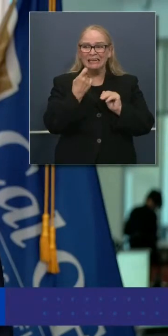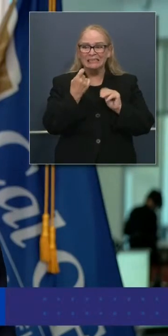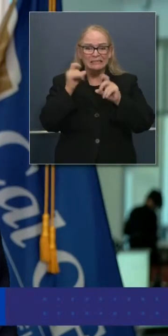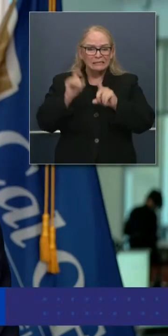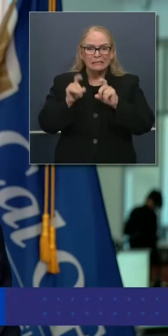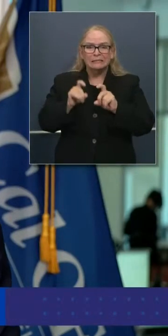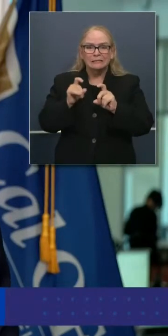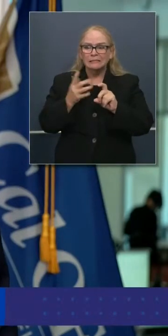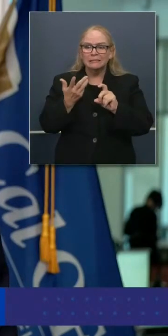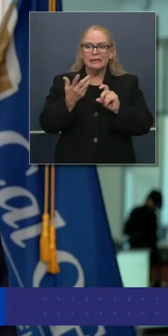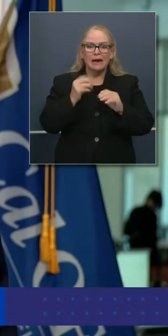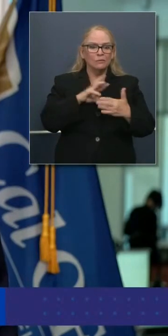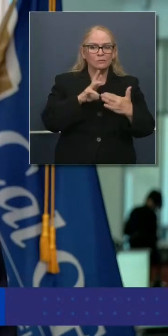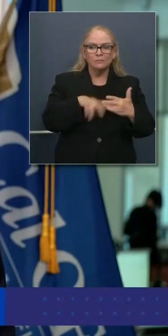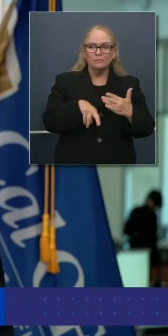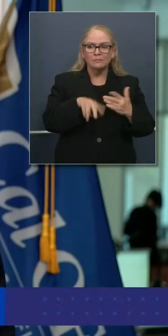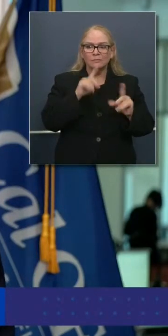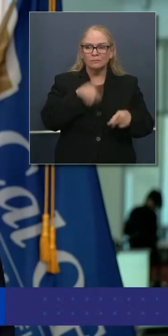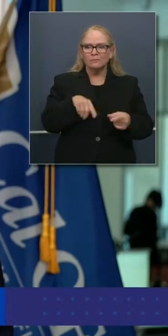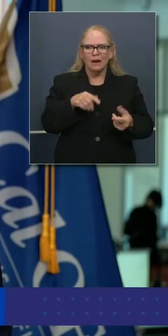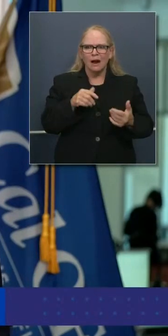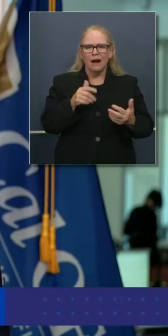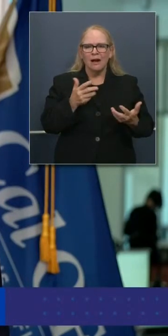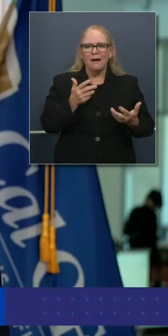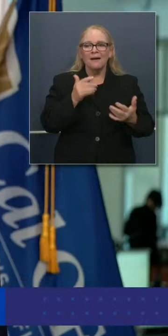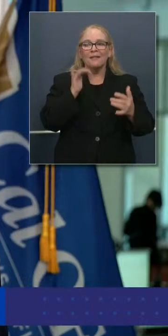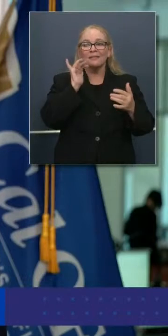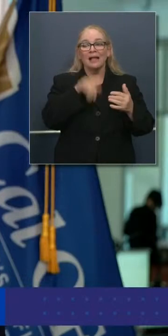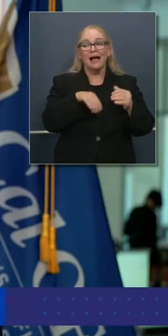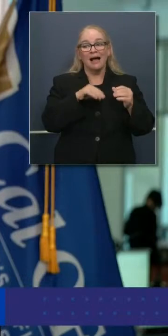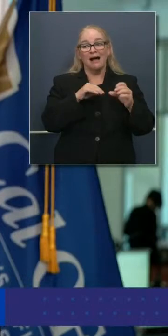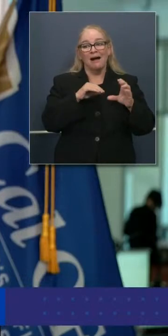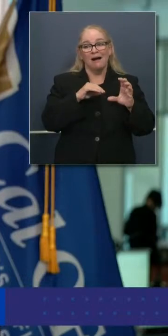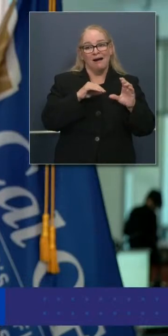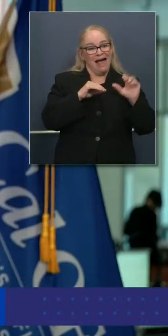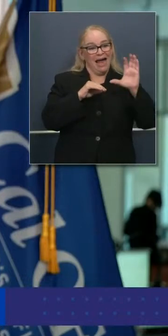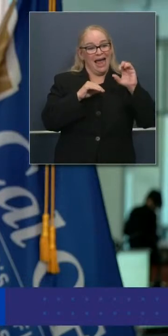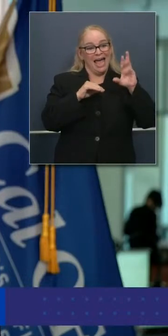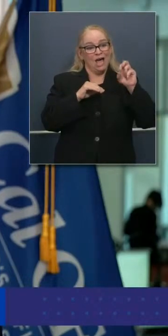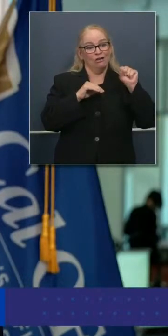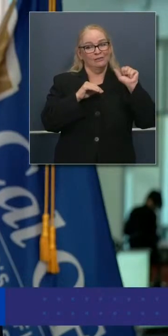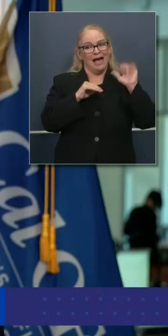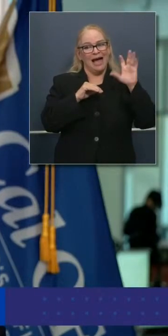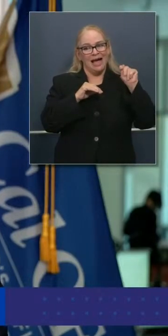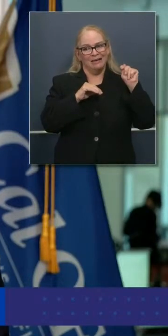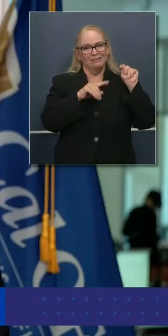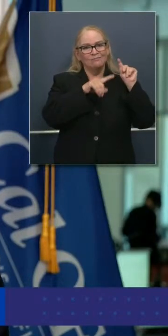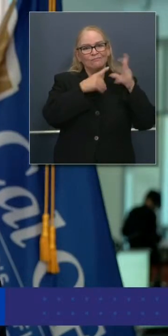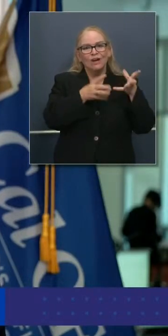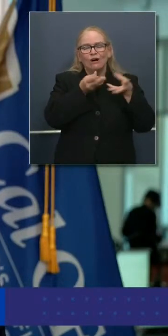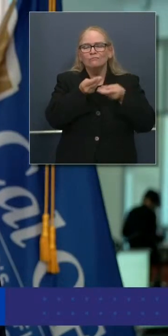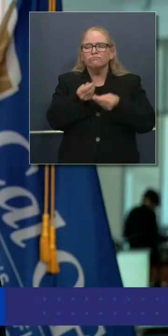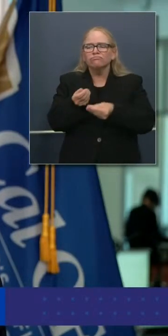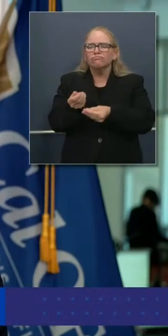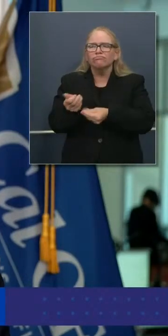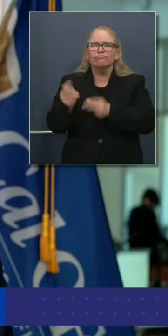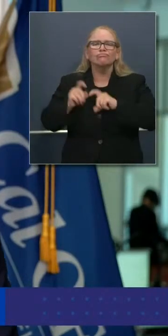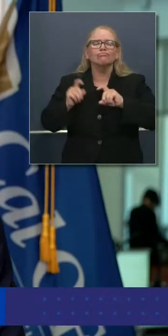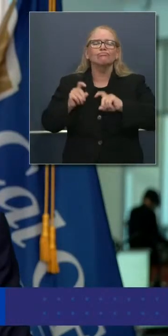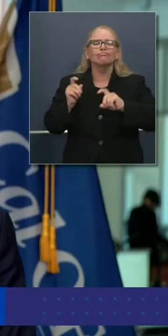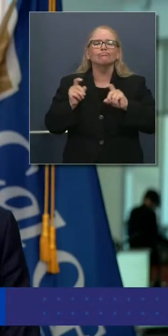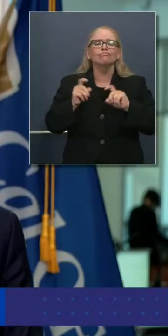of the CARES Act went to improve and enhance testing for states. And those dollars we don't want to